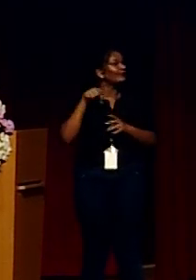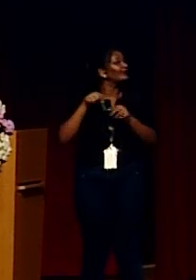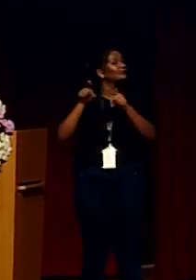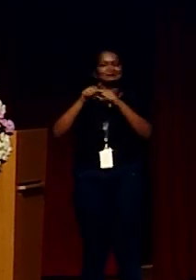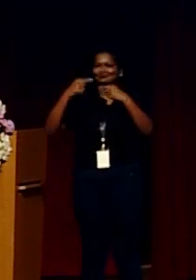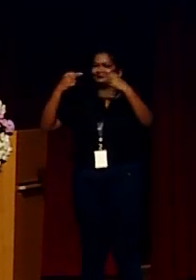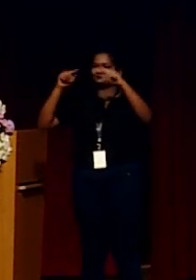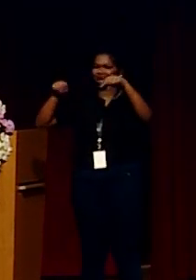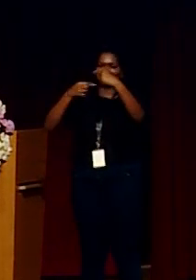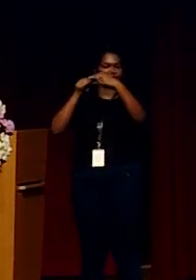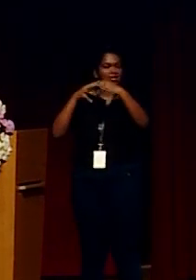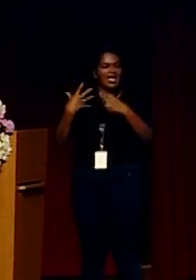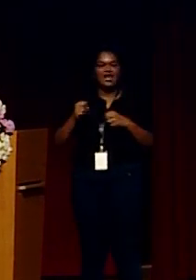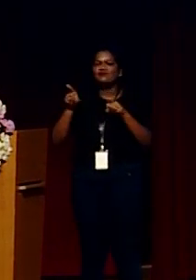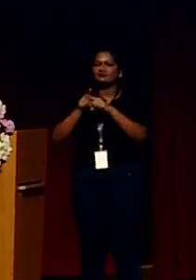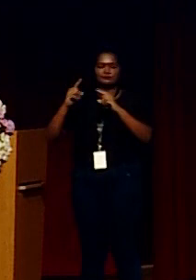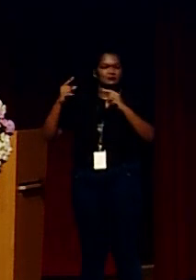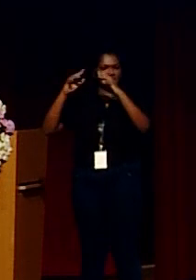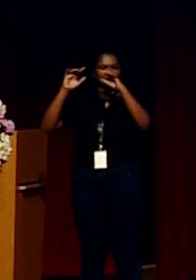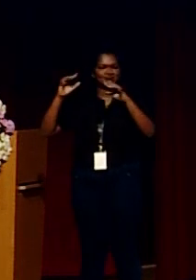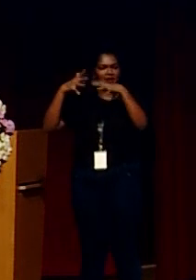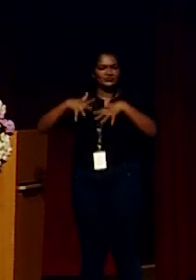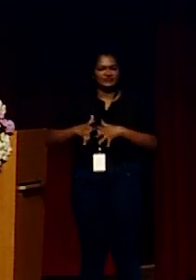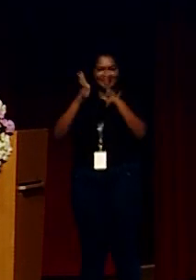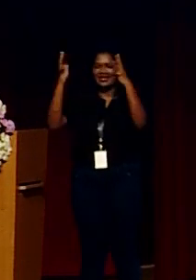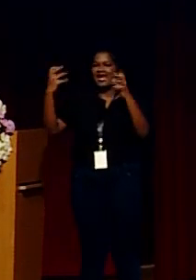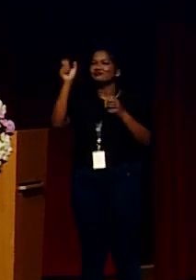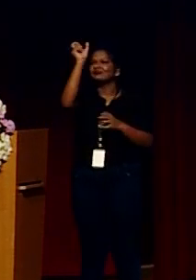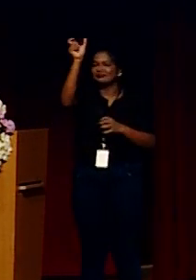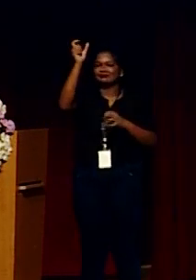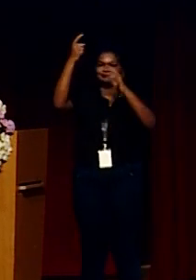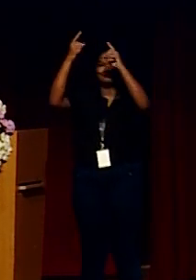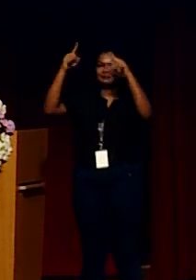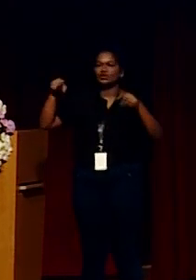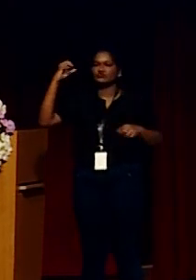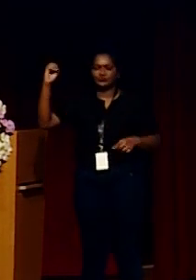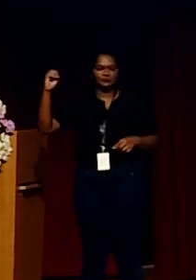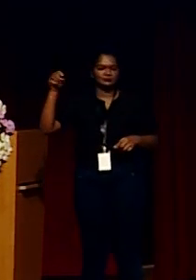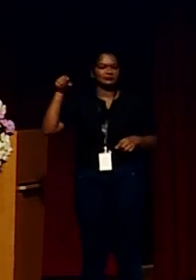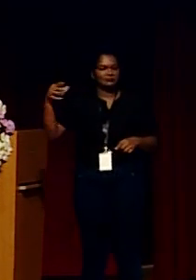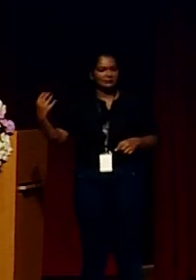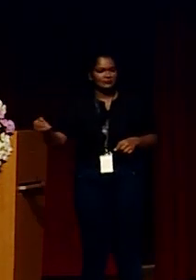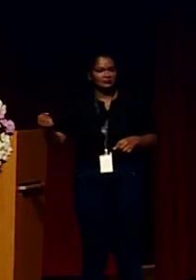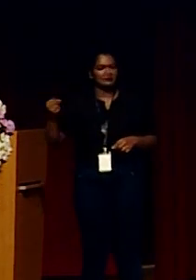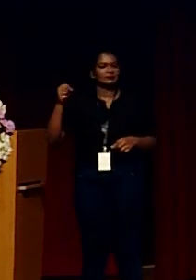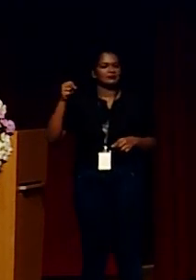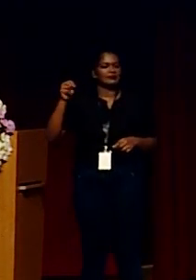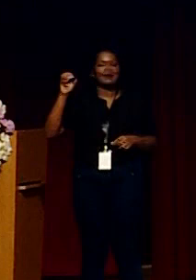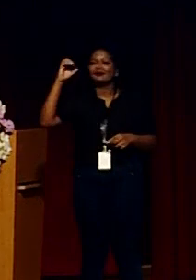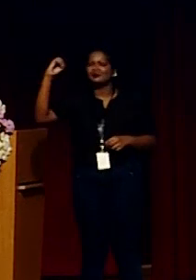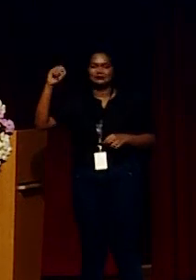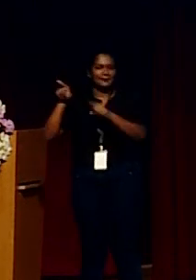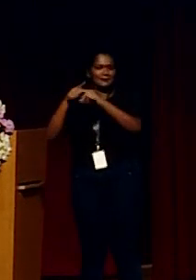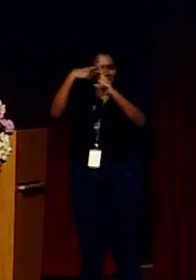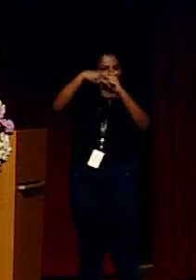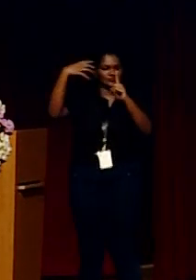equational notation where you have at the root of the tree, you have the equation, then you have the right-hand side, which is 0. Left-hand side, you have the sum, and the sum has